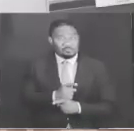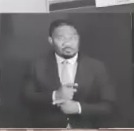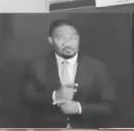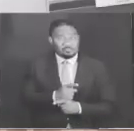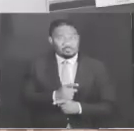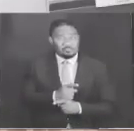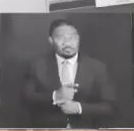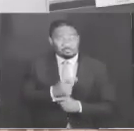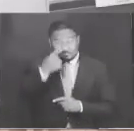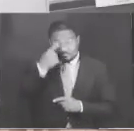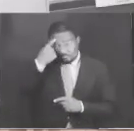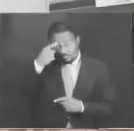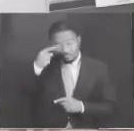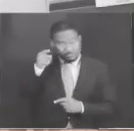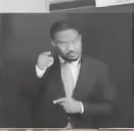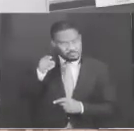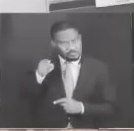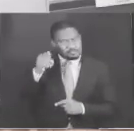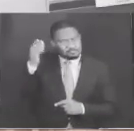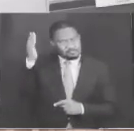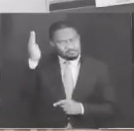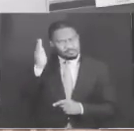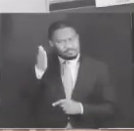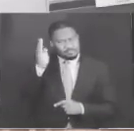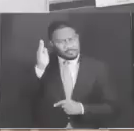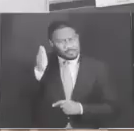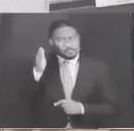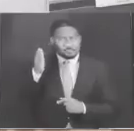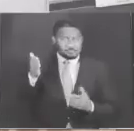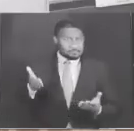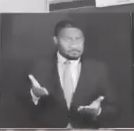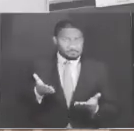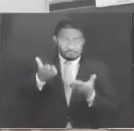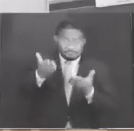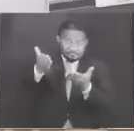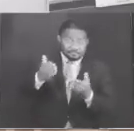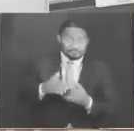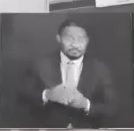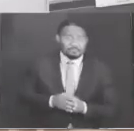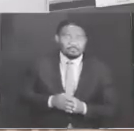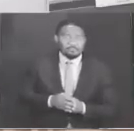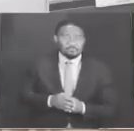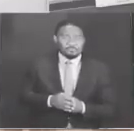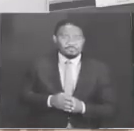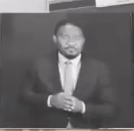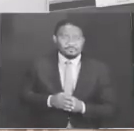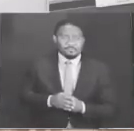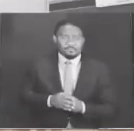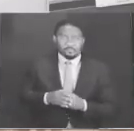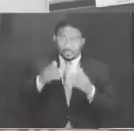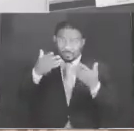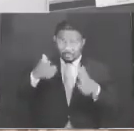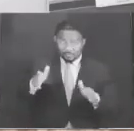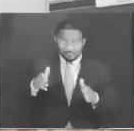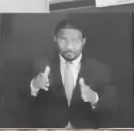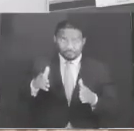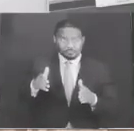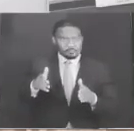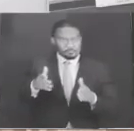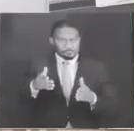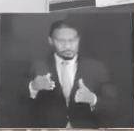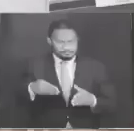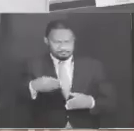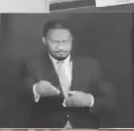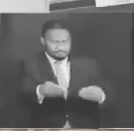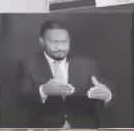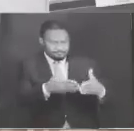for him to make that statement available to you and at least available to leadership, if